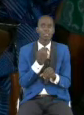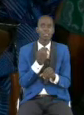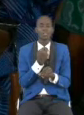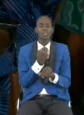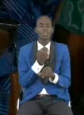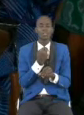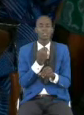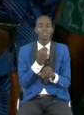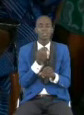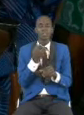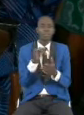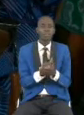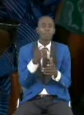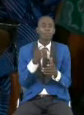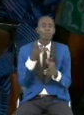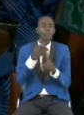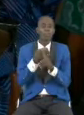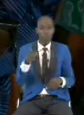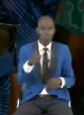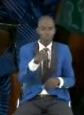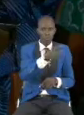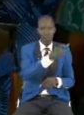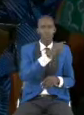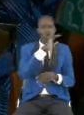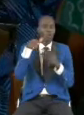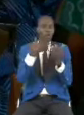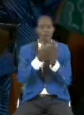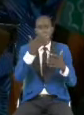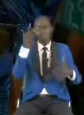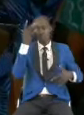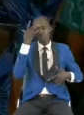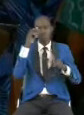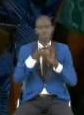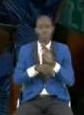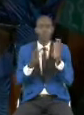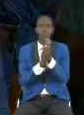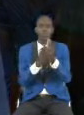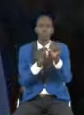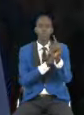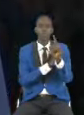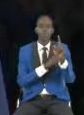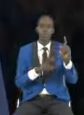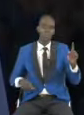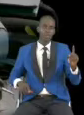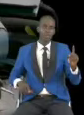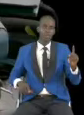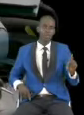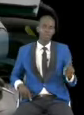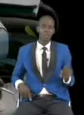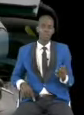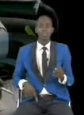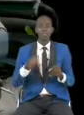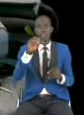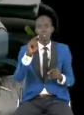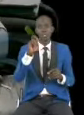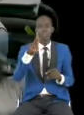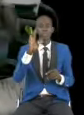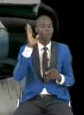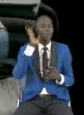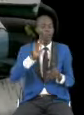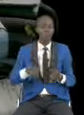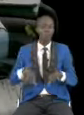from you all sickness. Praise the Lord. Cancer will go. blindness